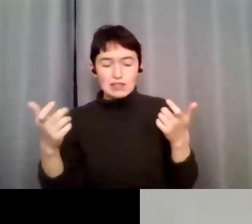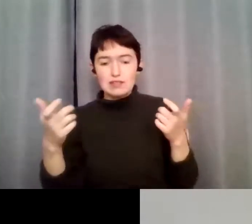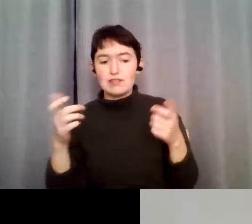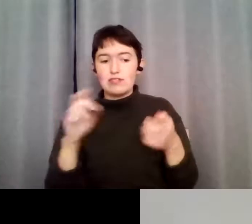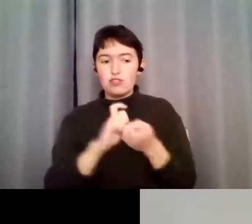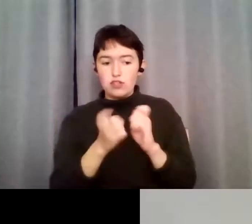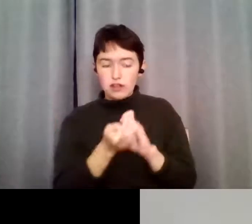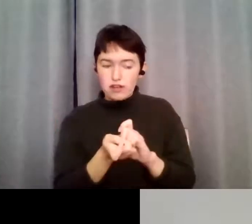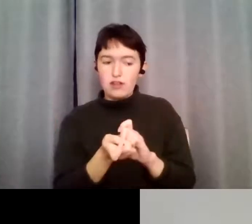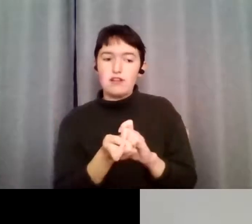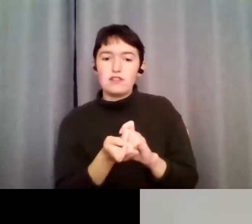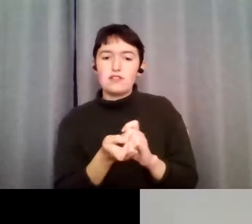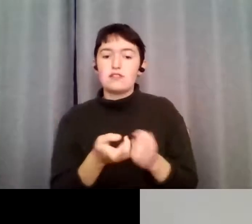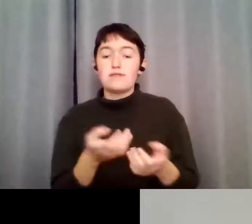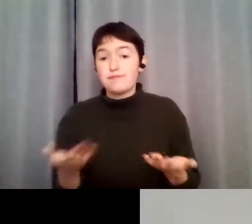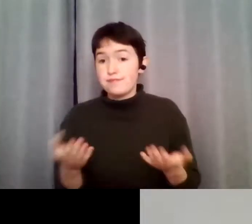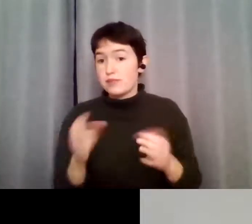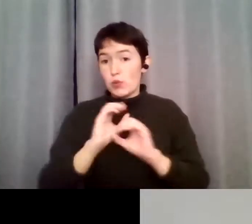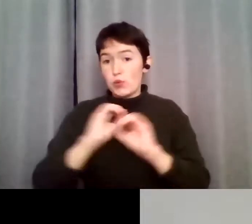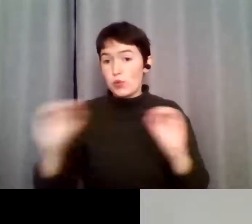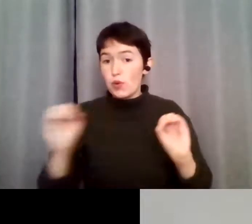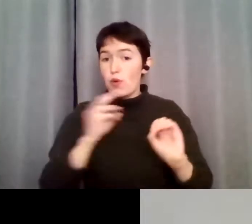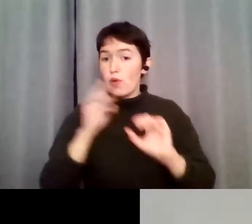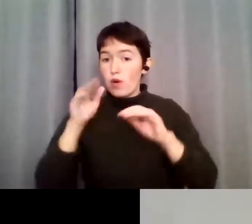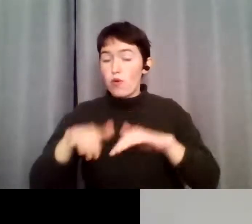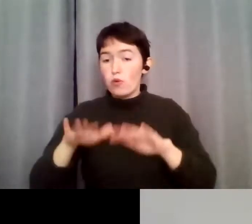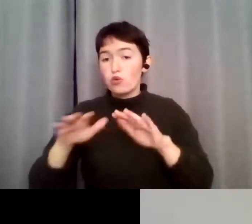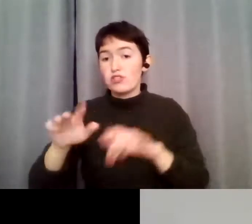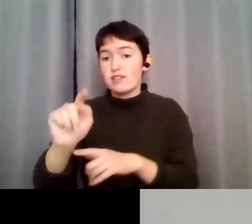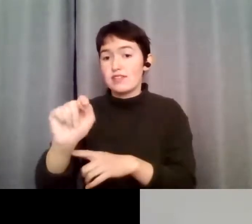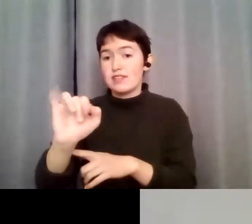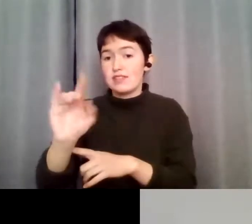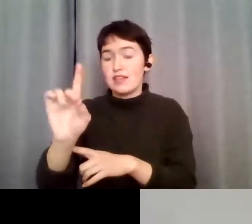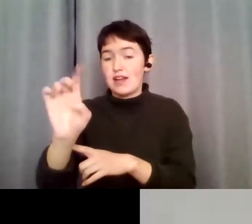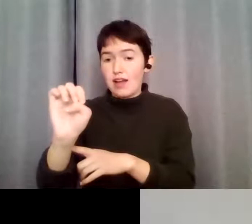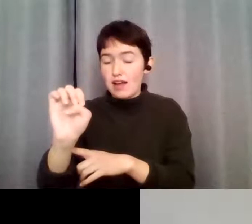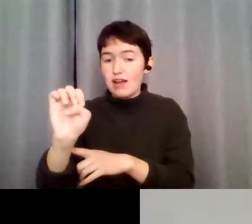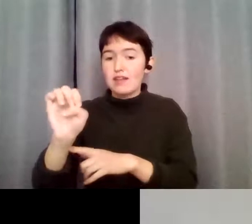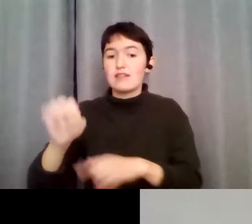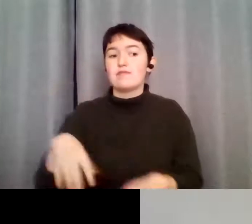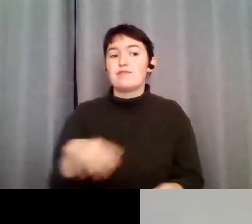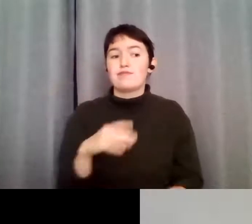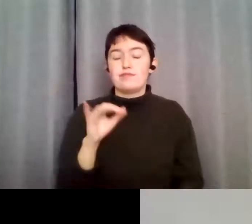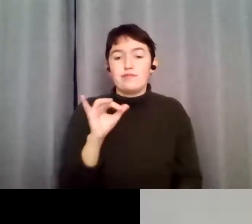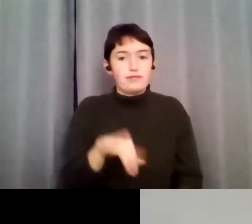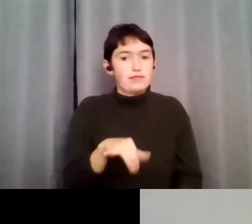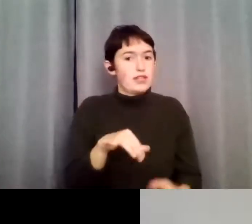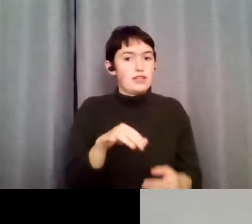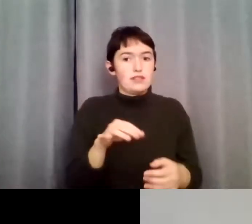is that we wouldn't have ocean tides on Earth. So those are one of the most visible ways in which the moon